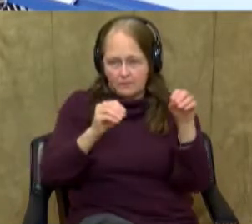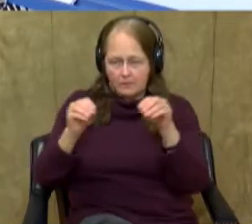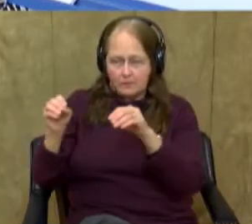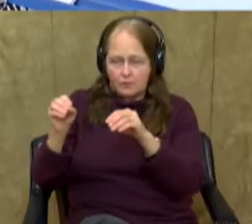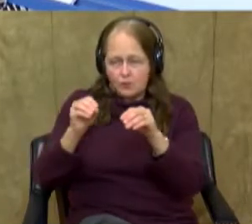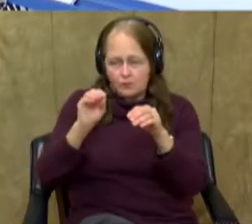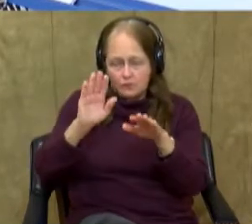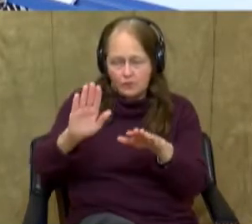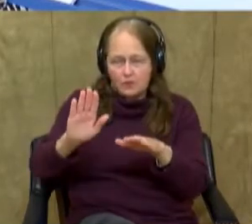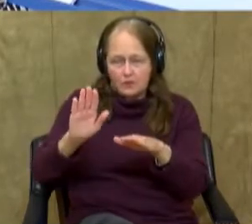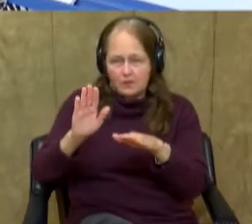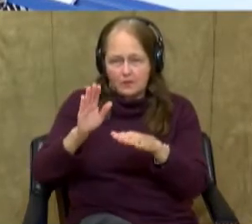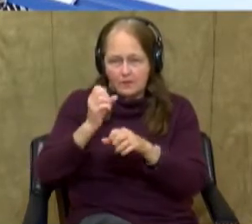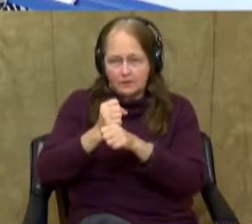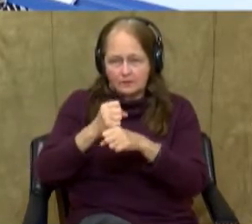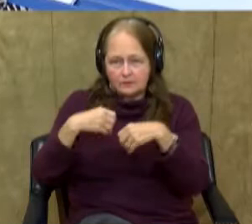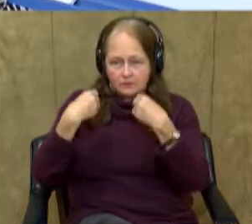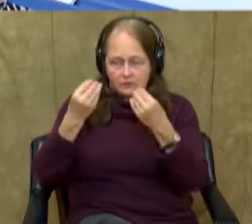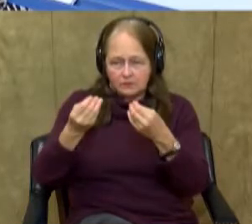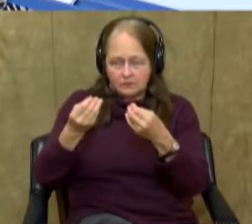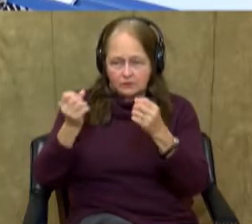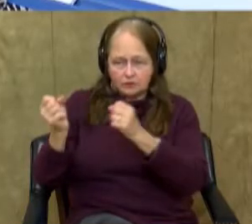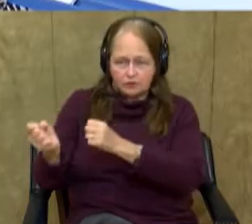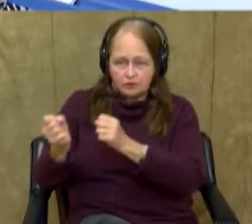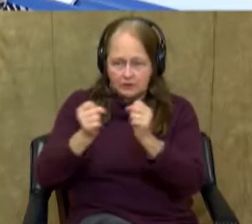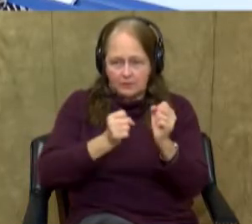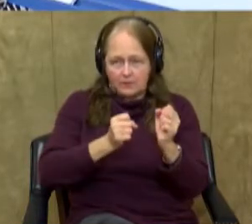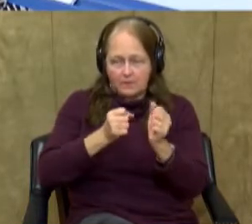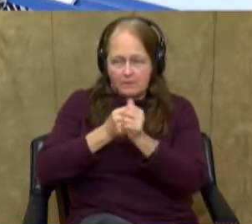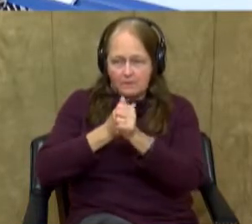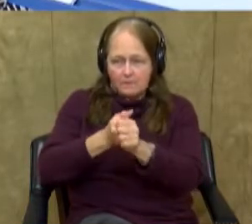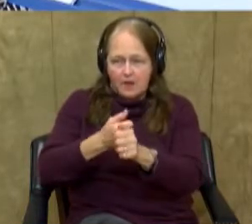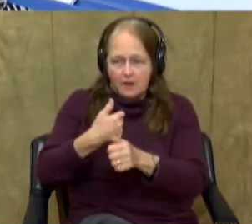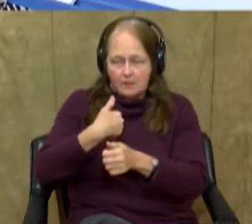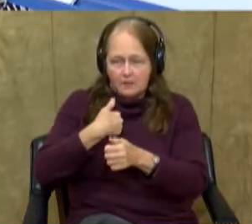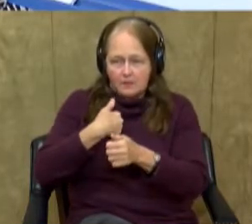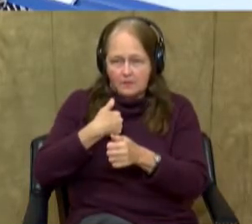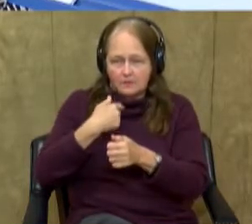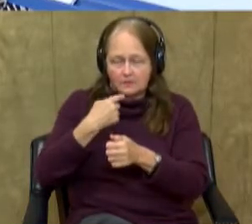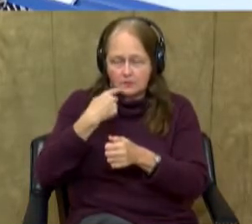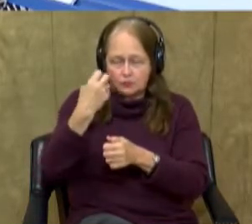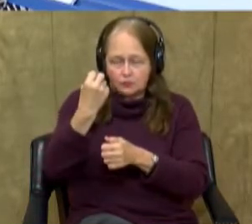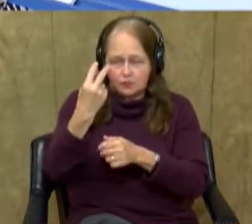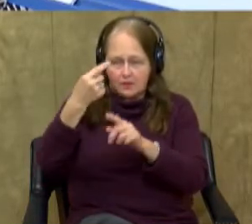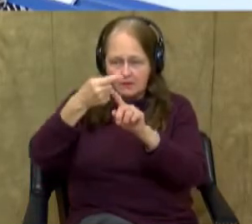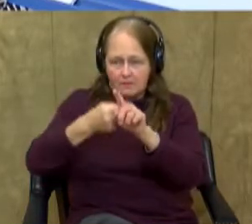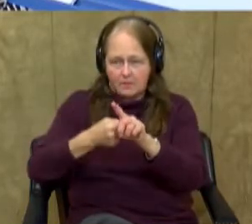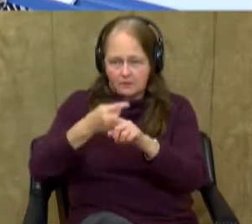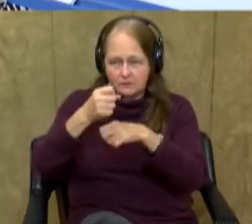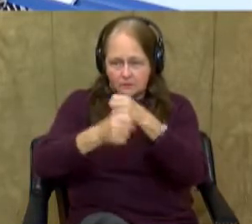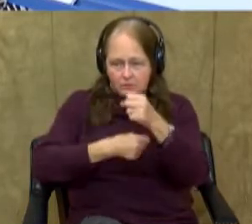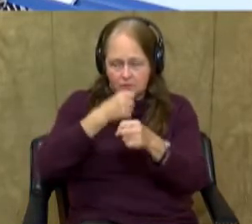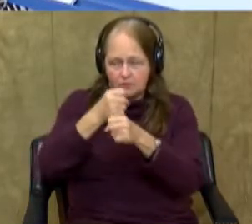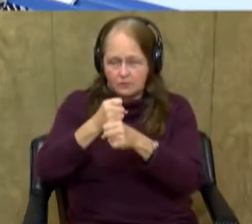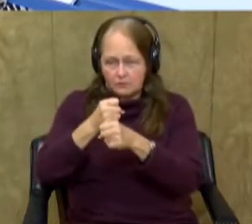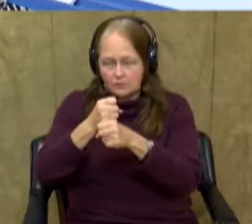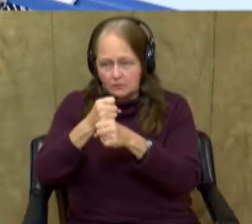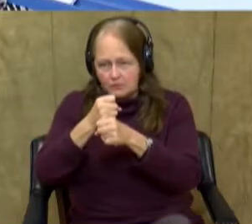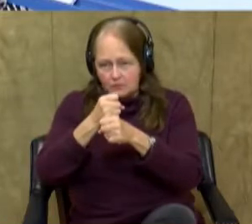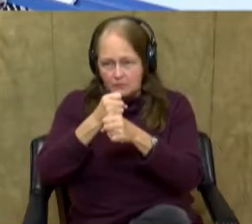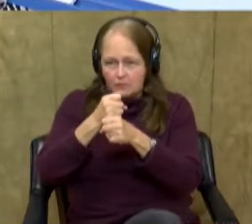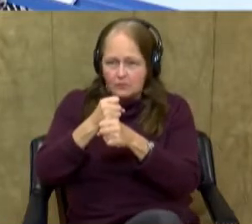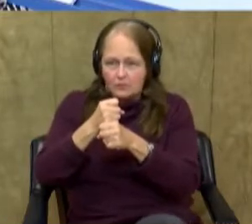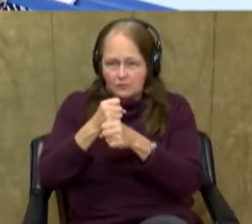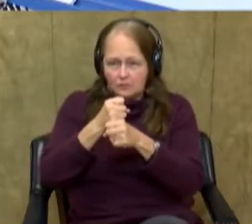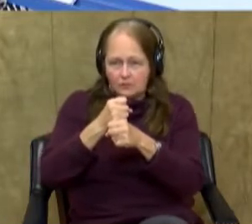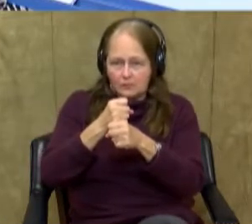feel the rhythm and give a cheer. Follow me and say the 12 months of the year. Scissors, here we